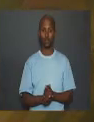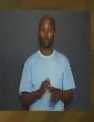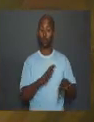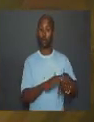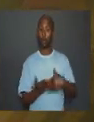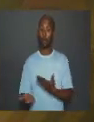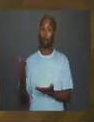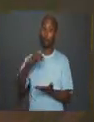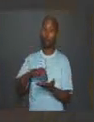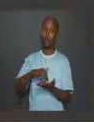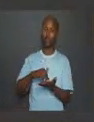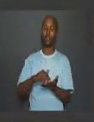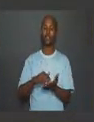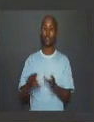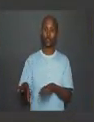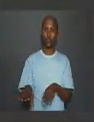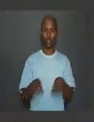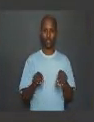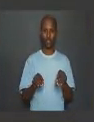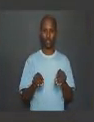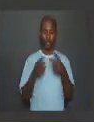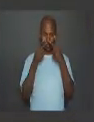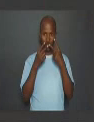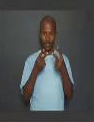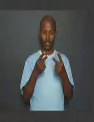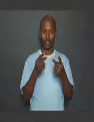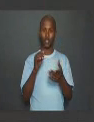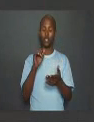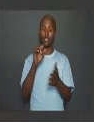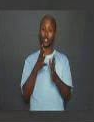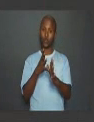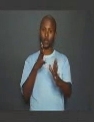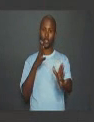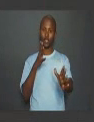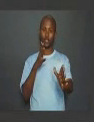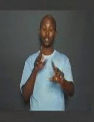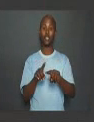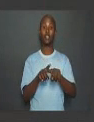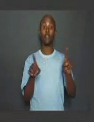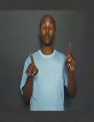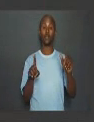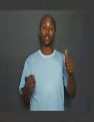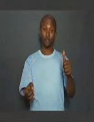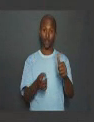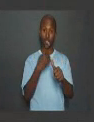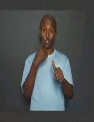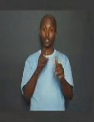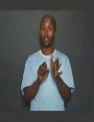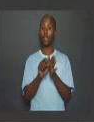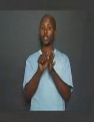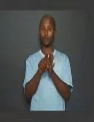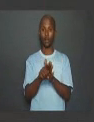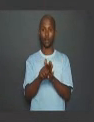Welcome back, students. You can see that this sequence is different from the first